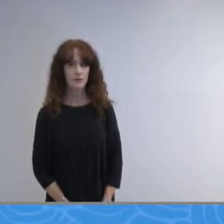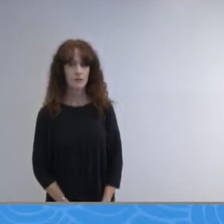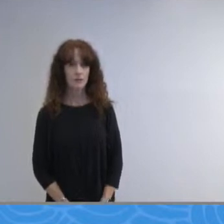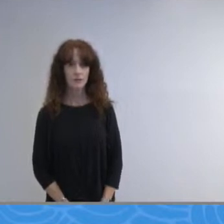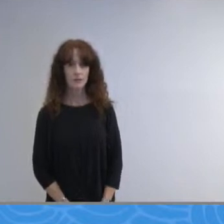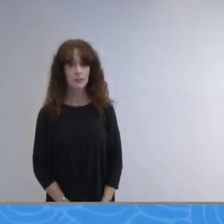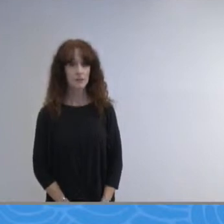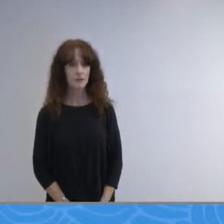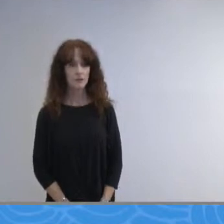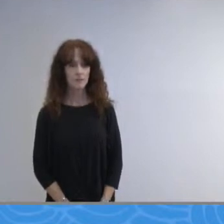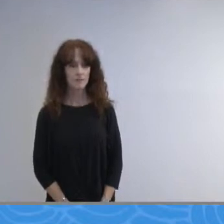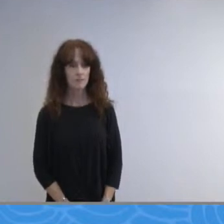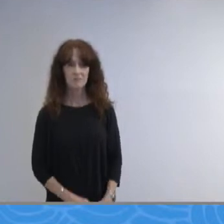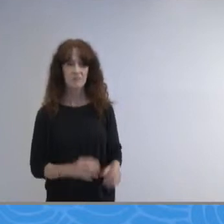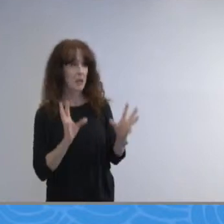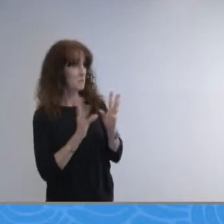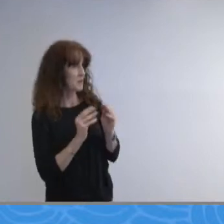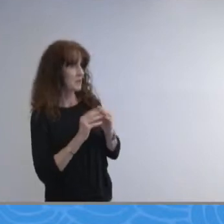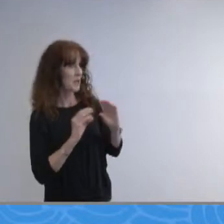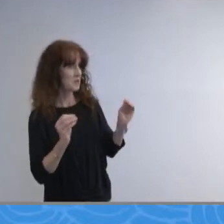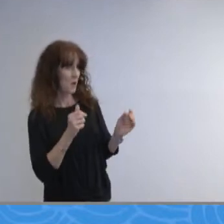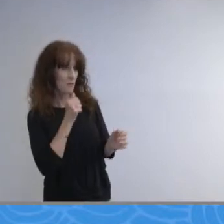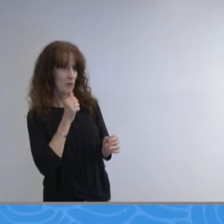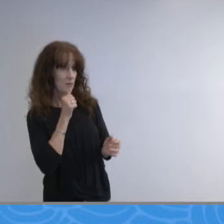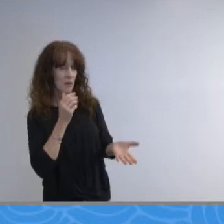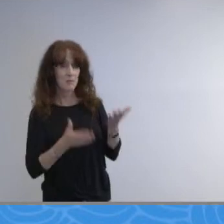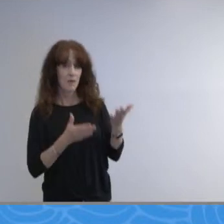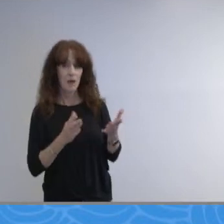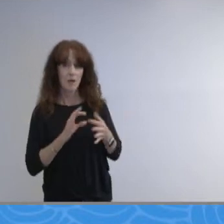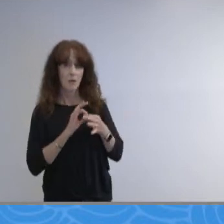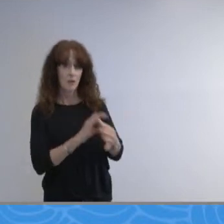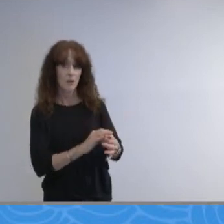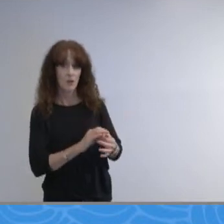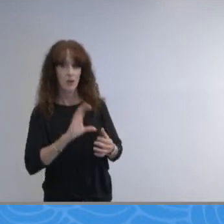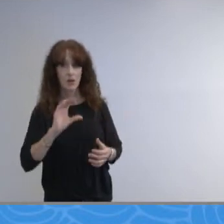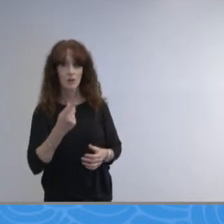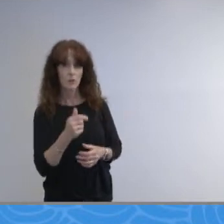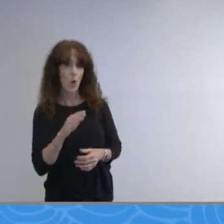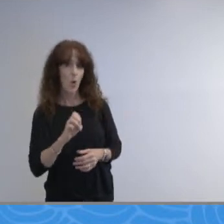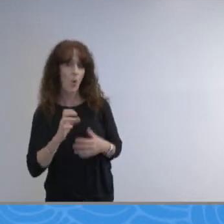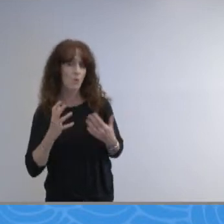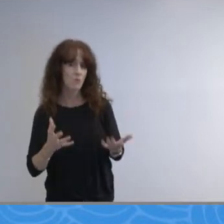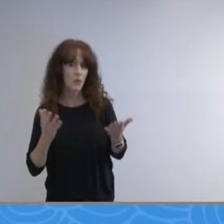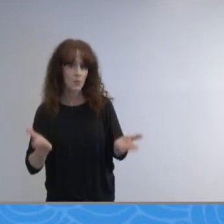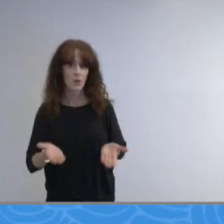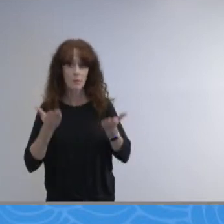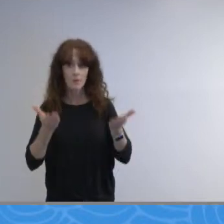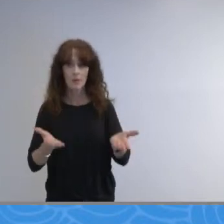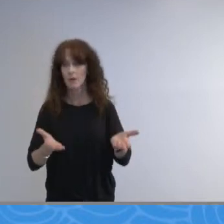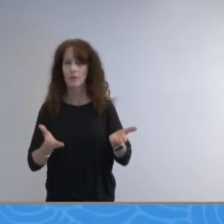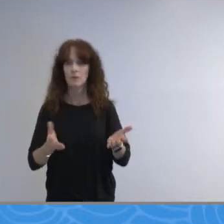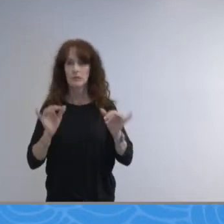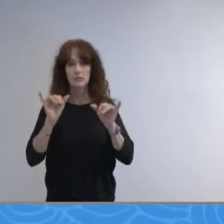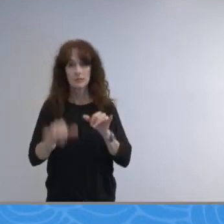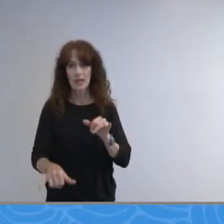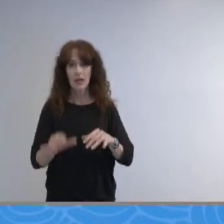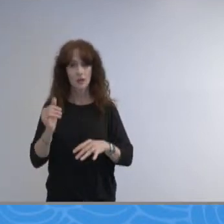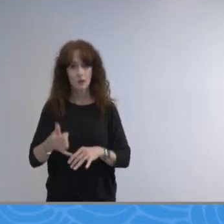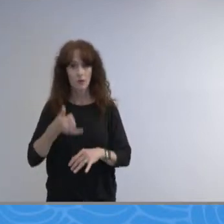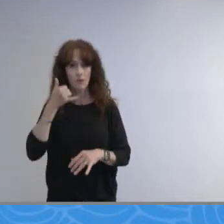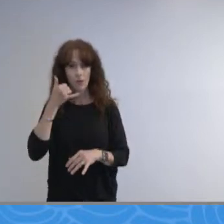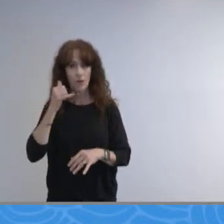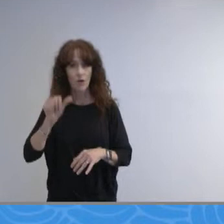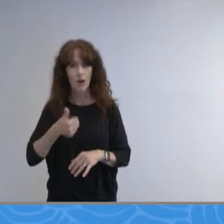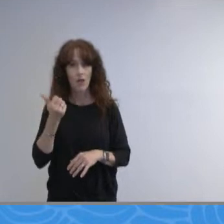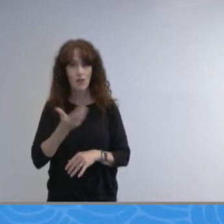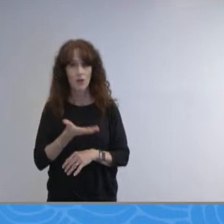The meeting doesn't have a password. It may be something related to the Chrome. So we recommend you stay on your phone or some other